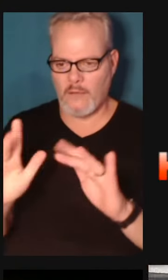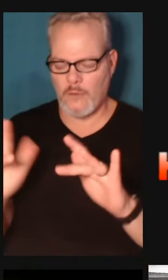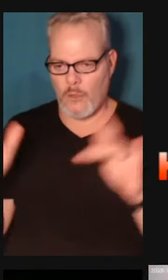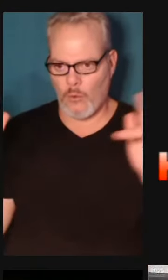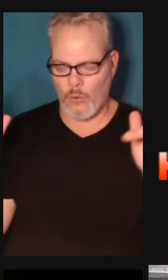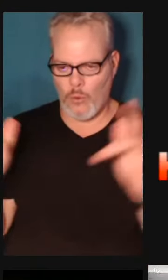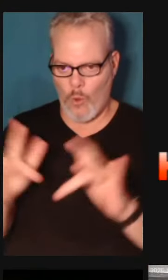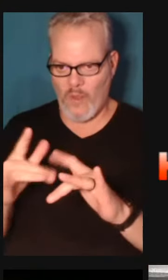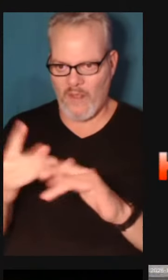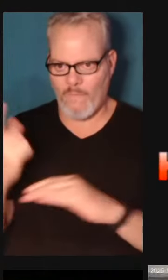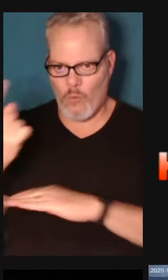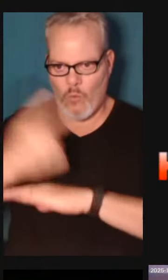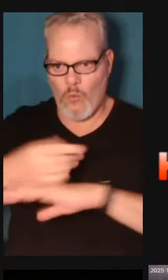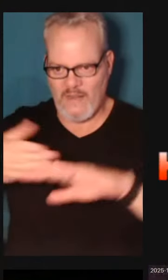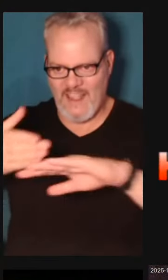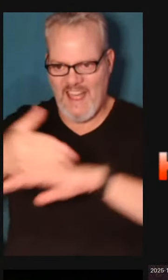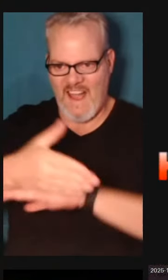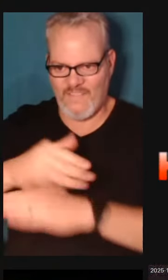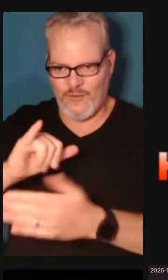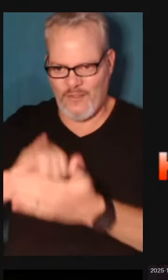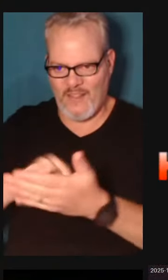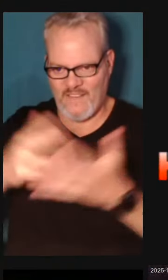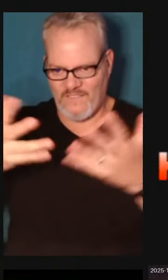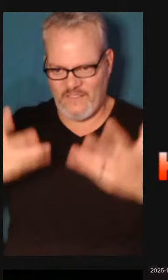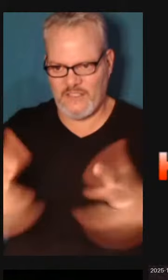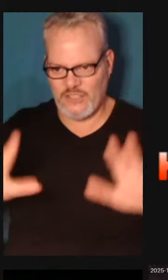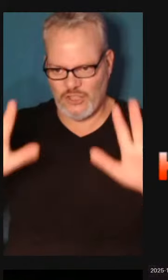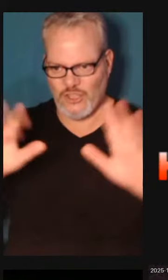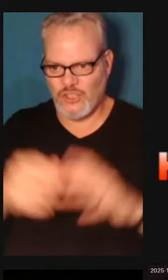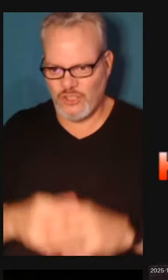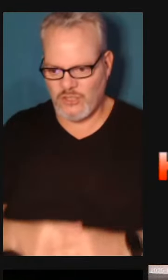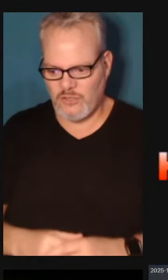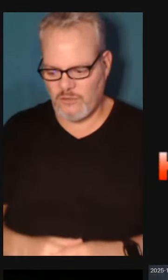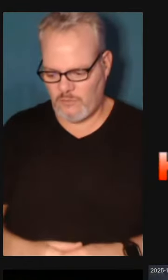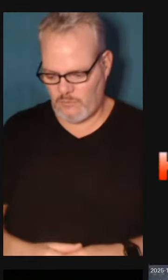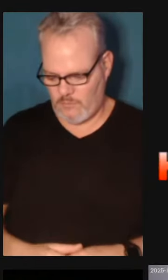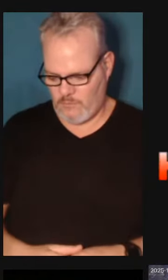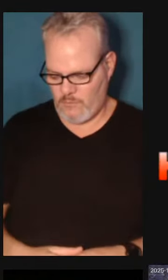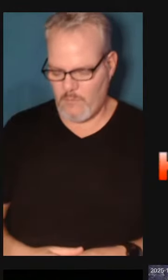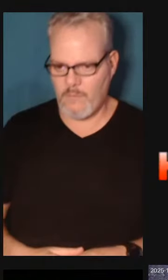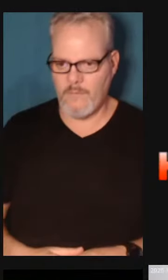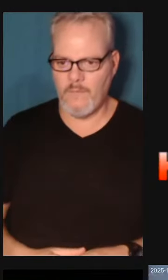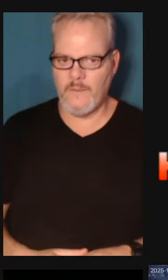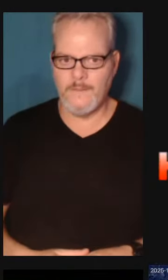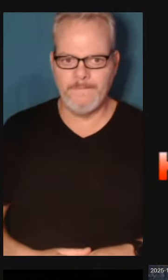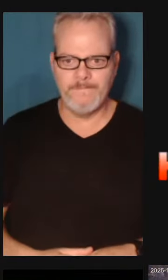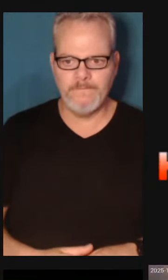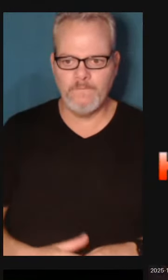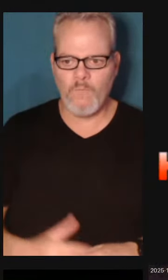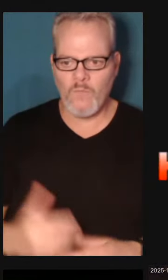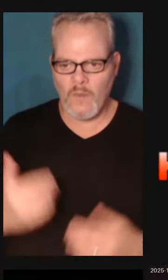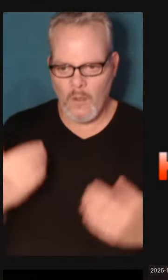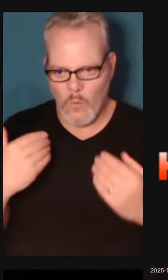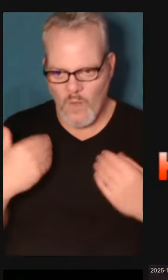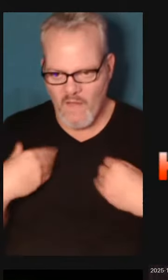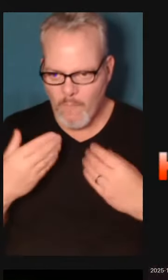the day after that episode ended. We have more glow